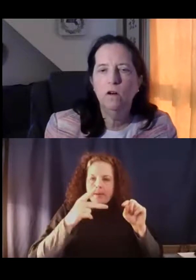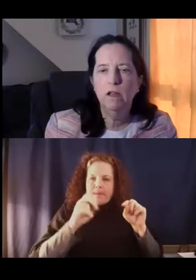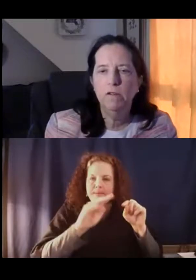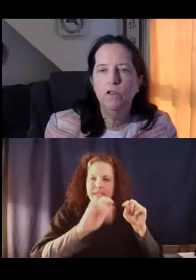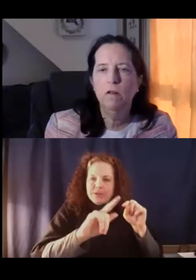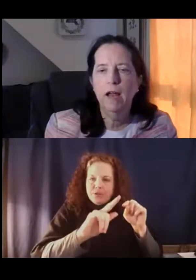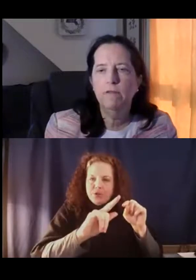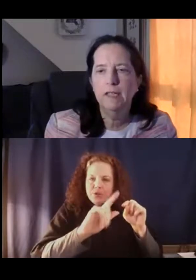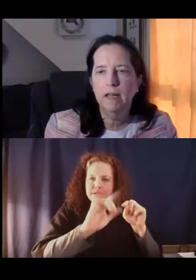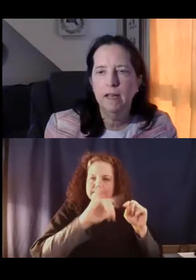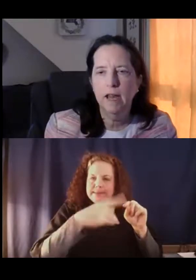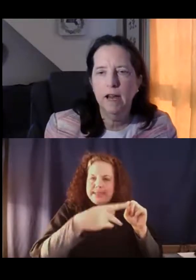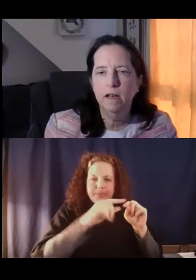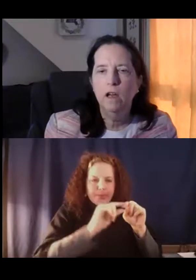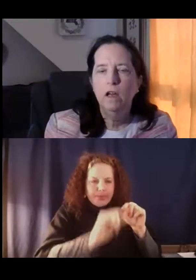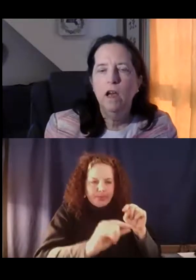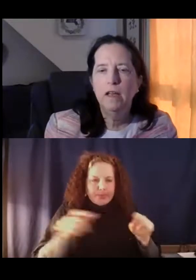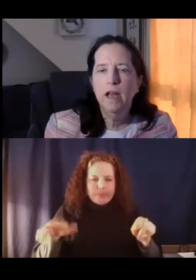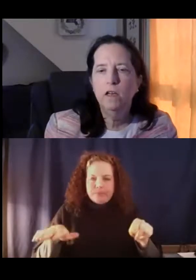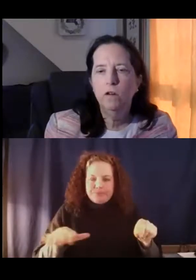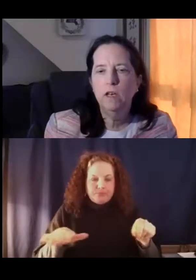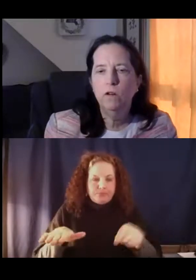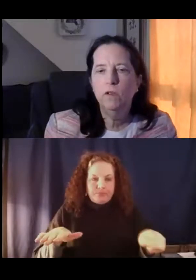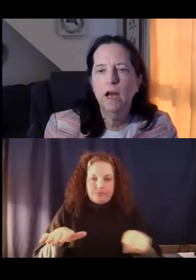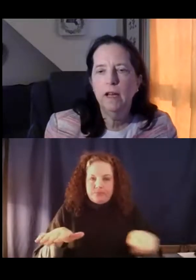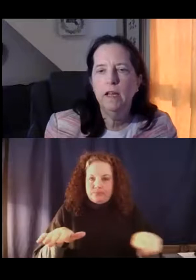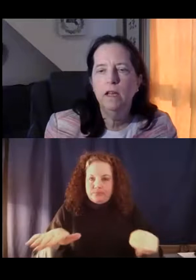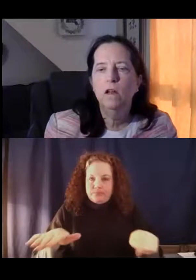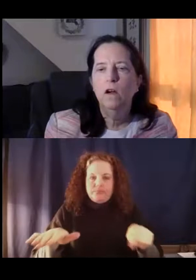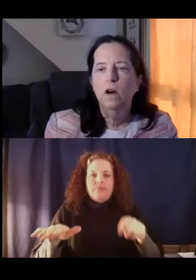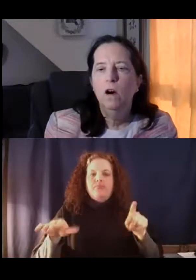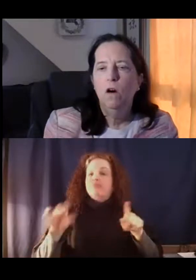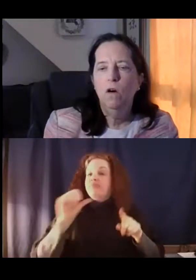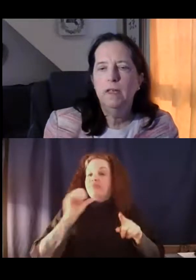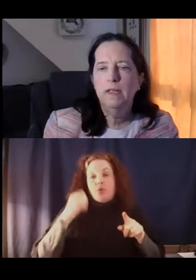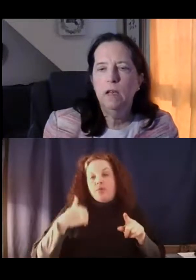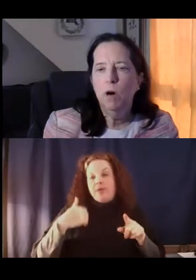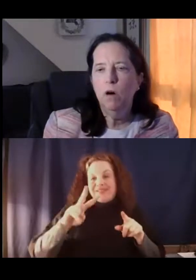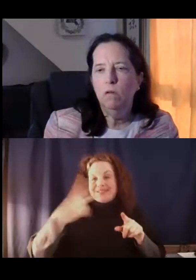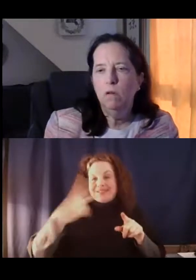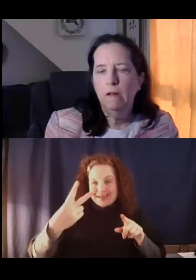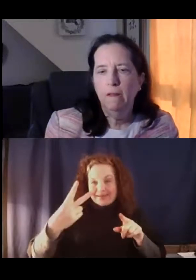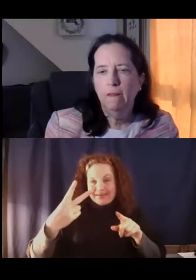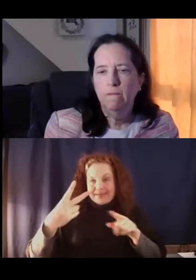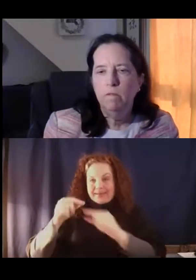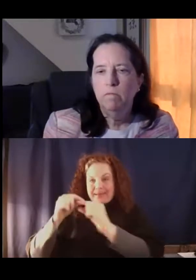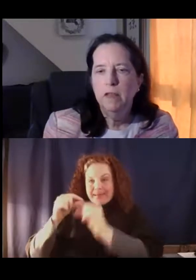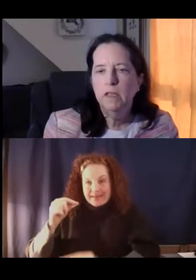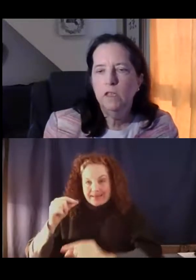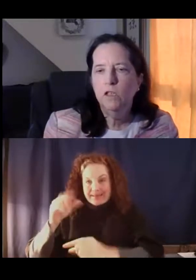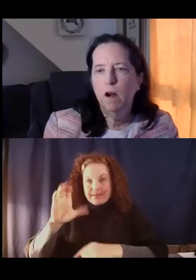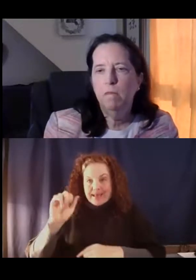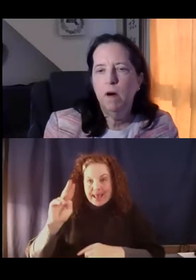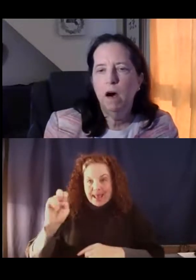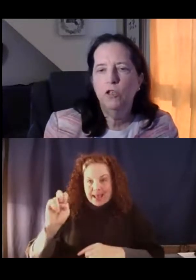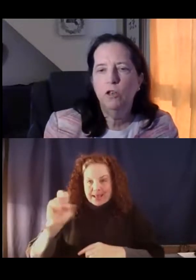And if you don't have a second cane, again, you can use a hiking or a ski pole. And this